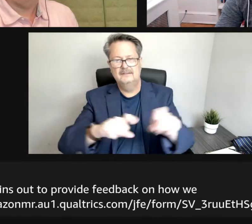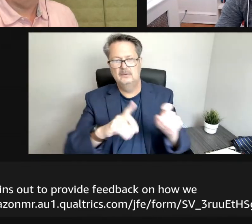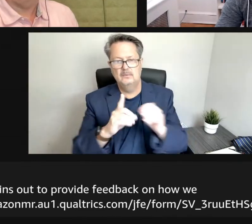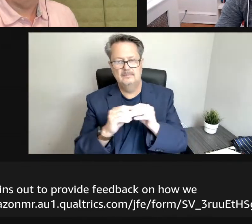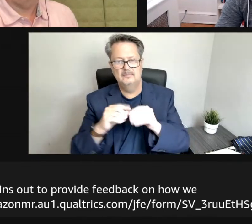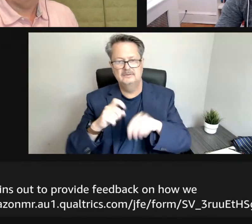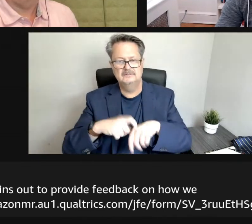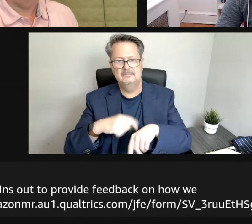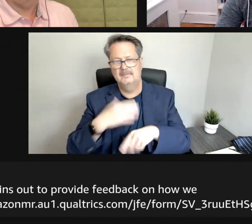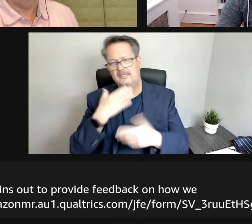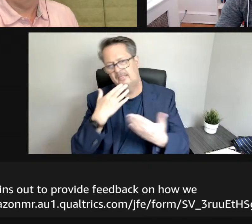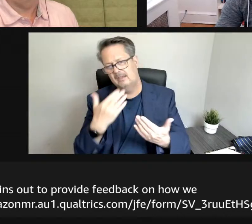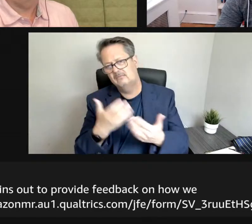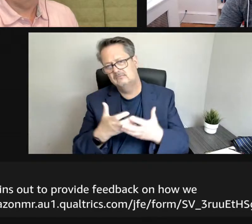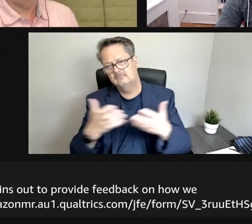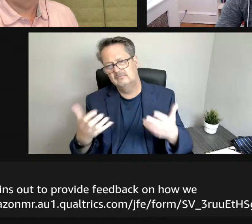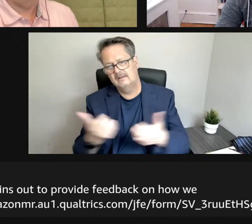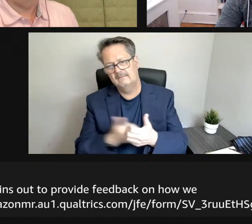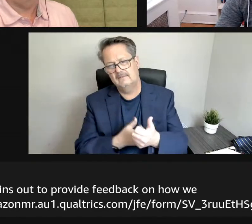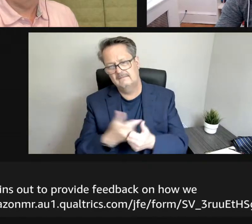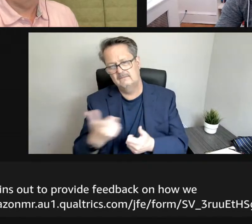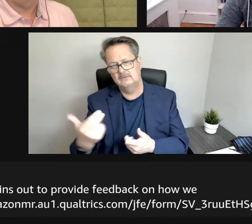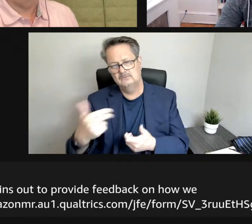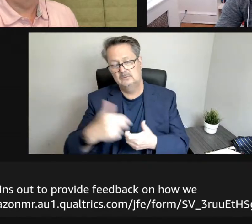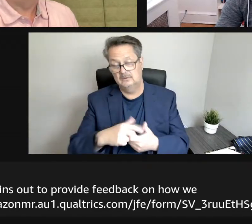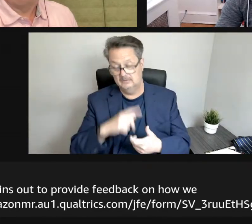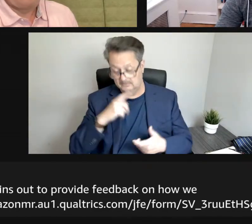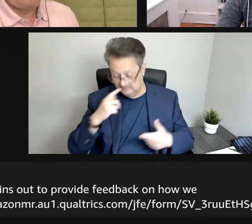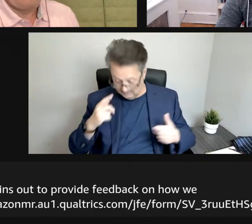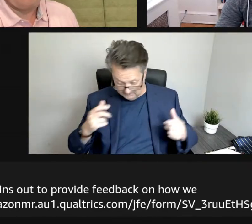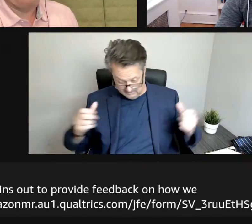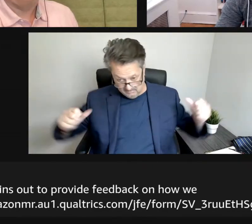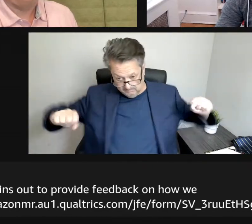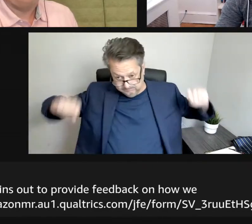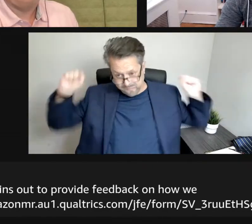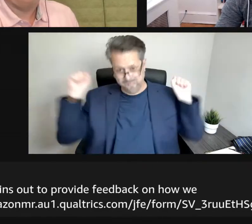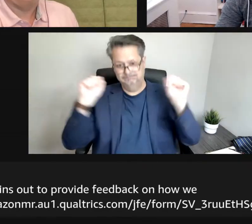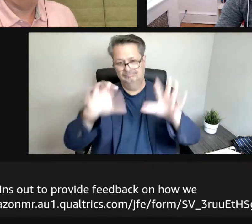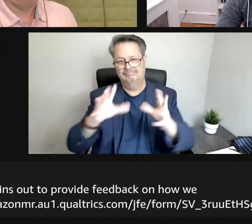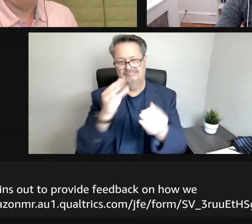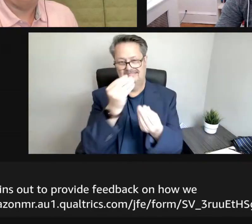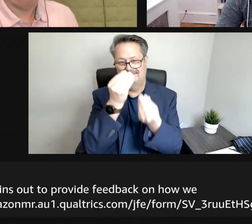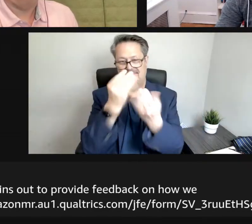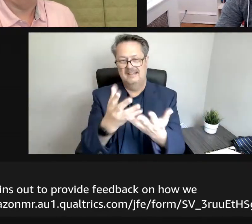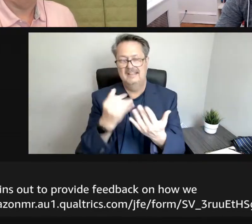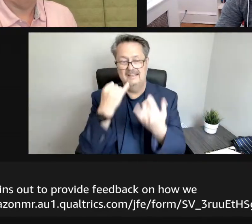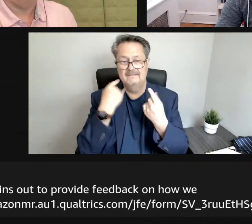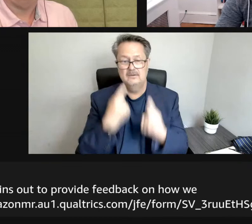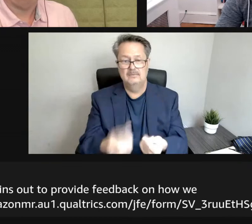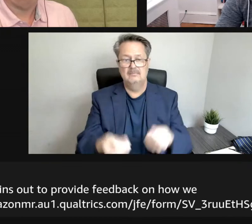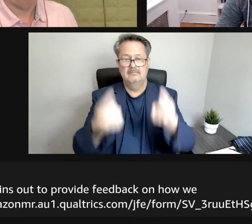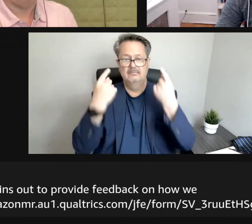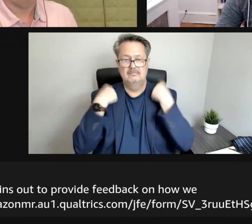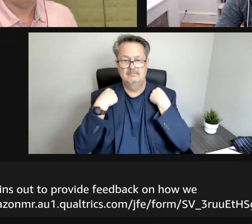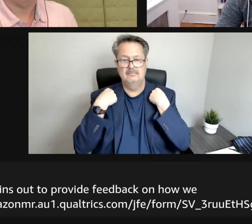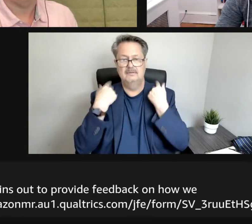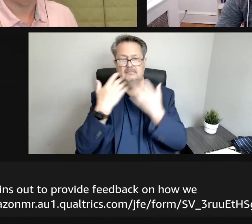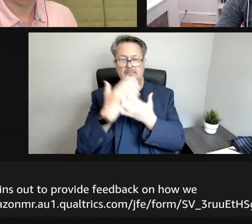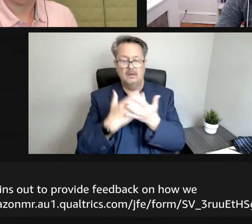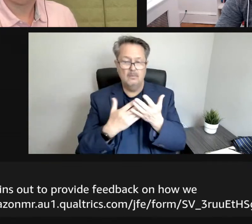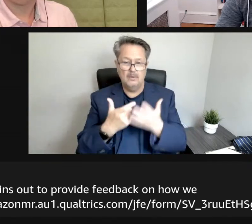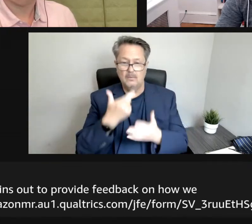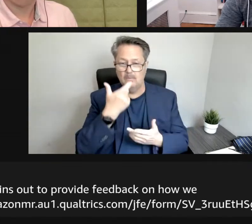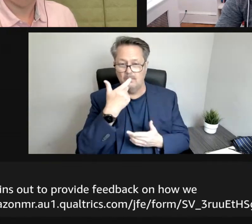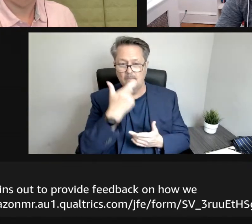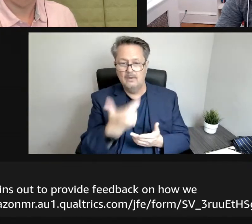everyone, for joining us today. It was a marathon of information. And if you missed part of the stream and you'd like to watch it again,